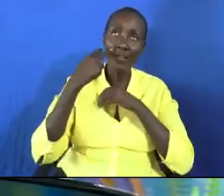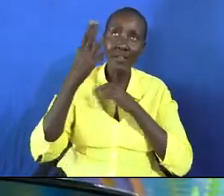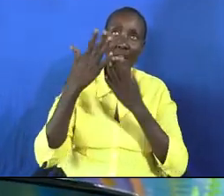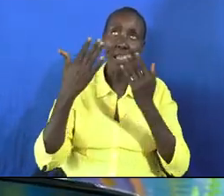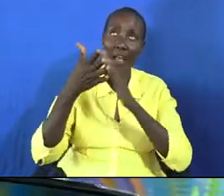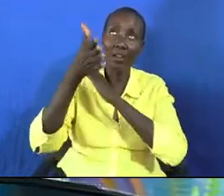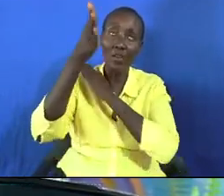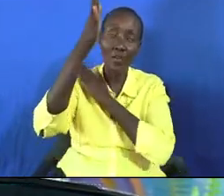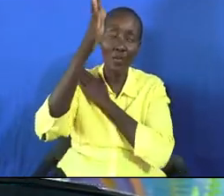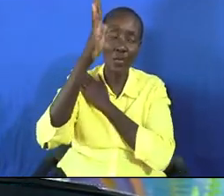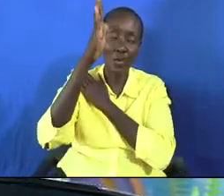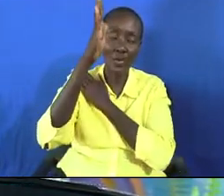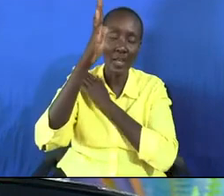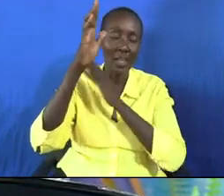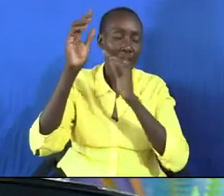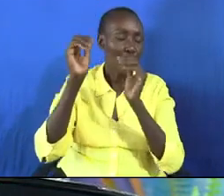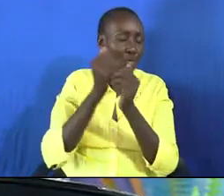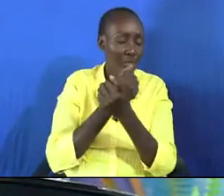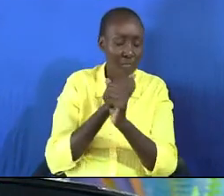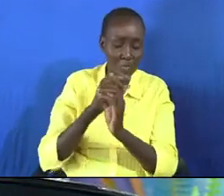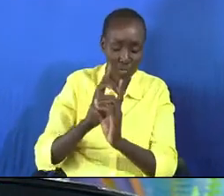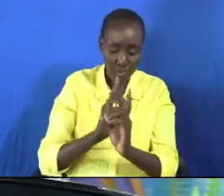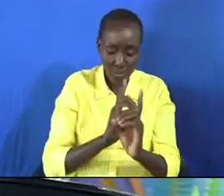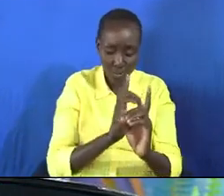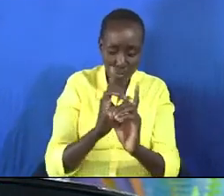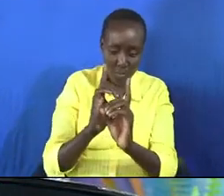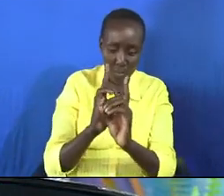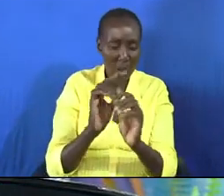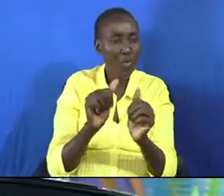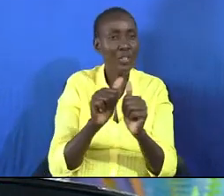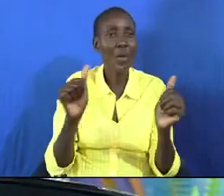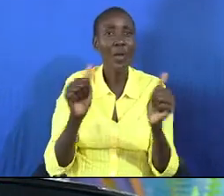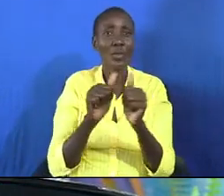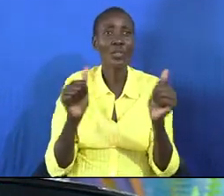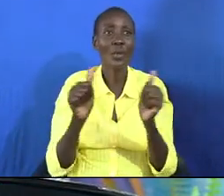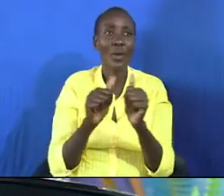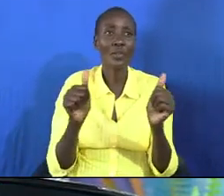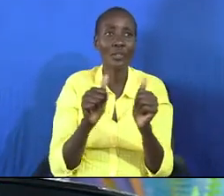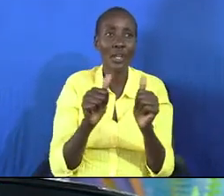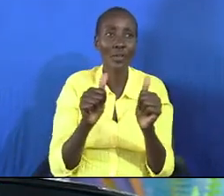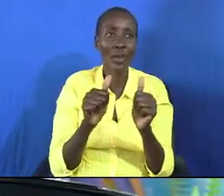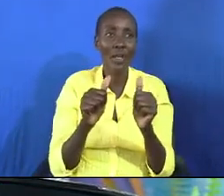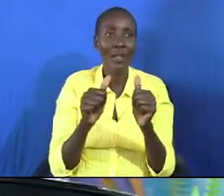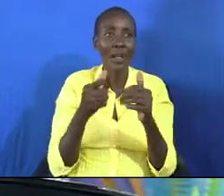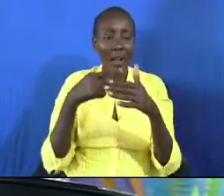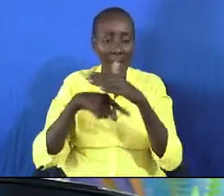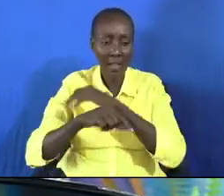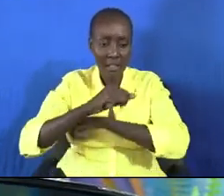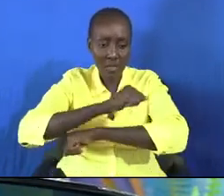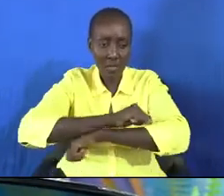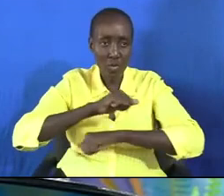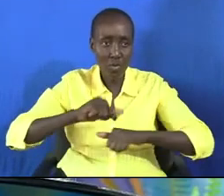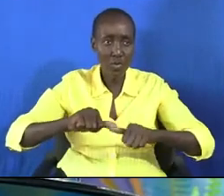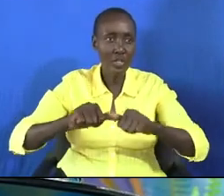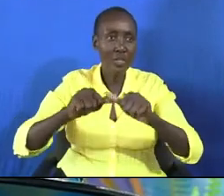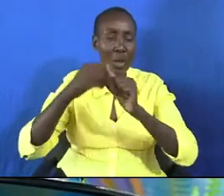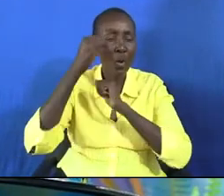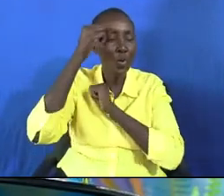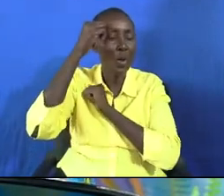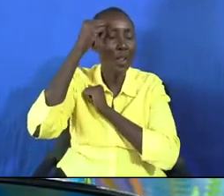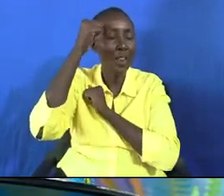God. I couldn't come with her though. She's fine, she can do a lot of things. She still goes to school and she's brilliant.